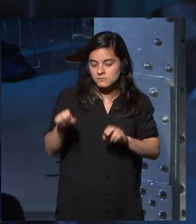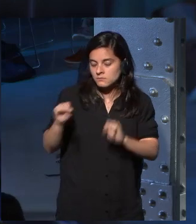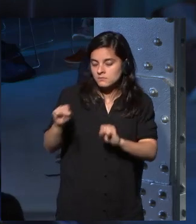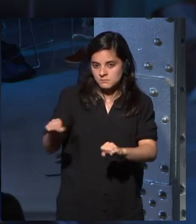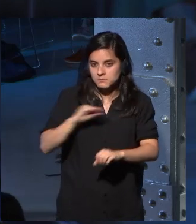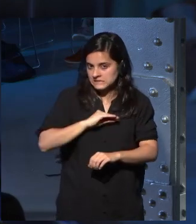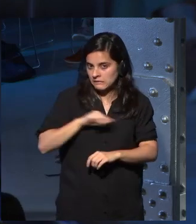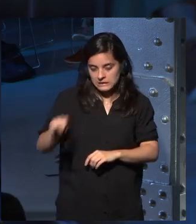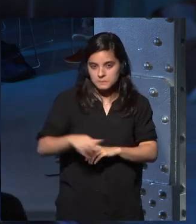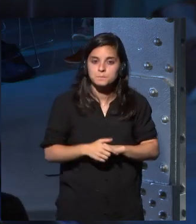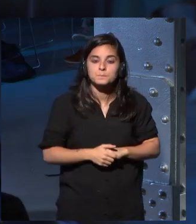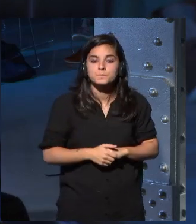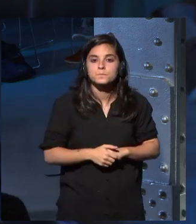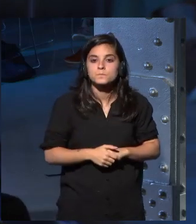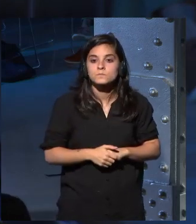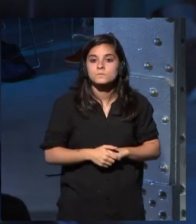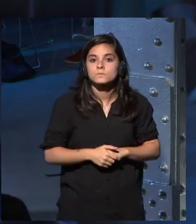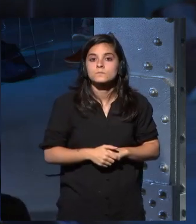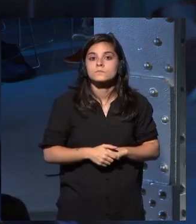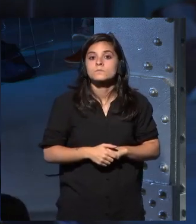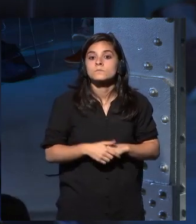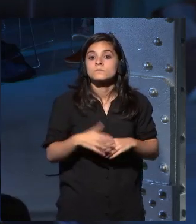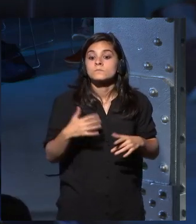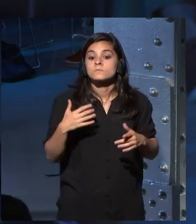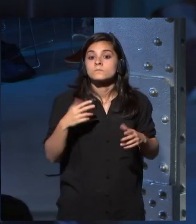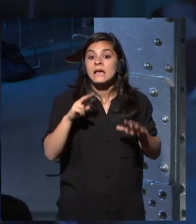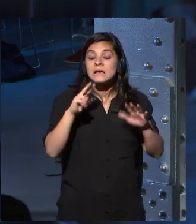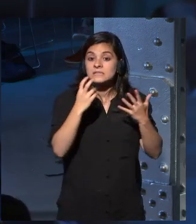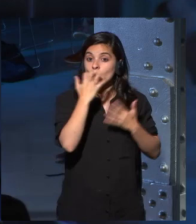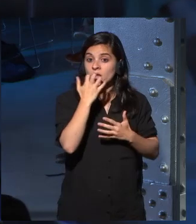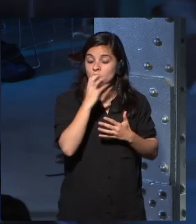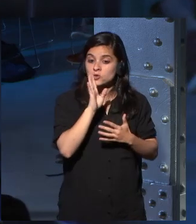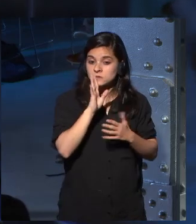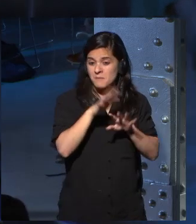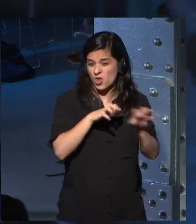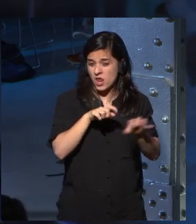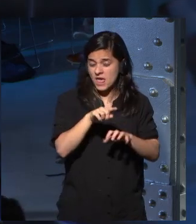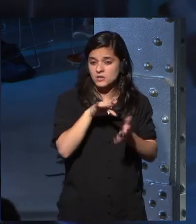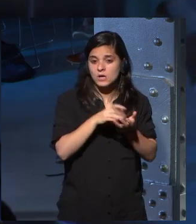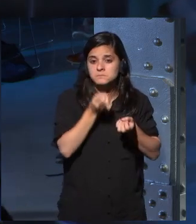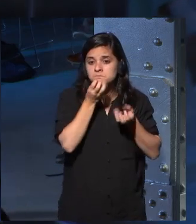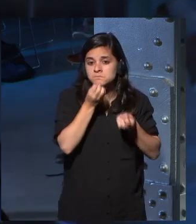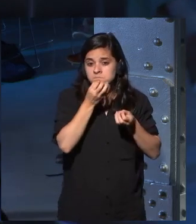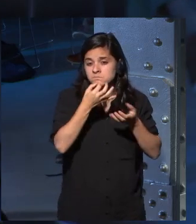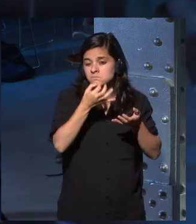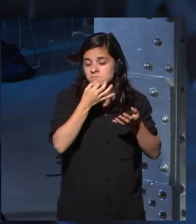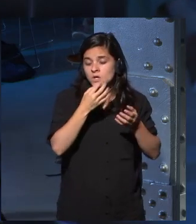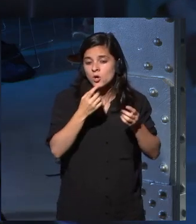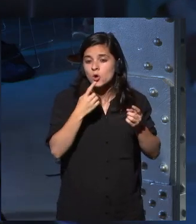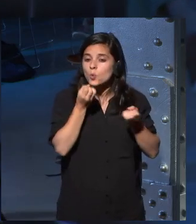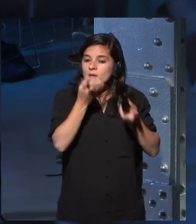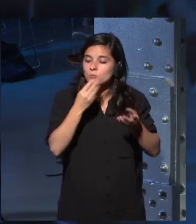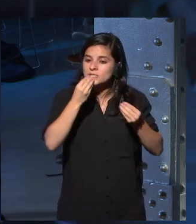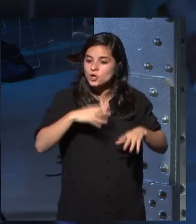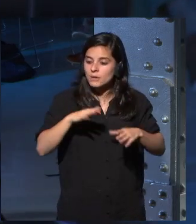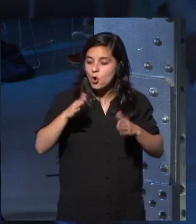Several of the Siete cuentos grow out of this struggle between the mother and her children, which is a